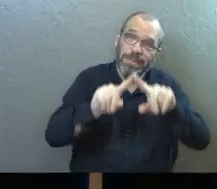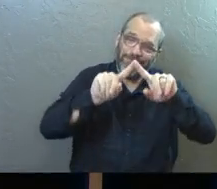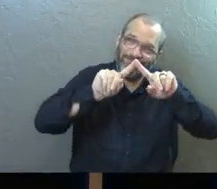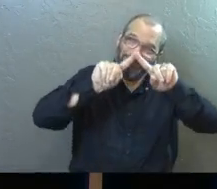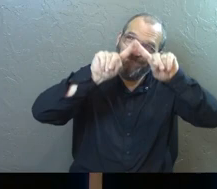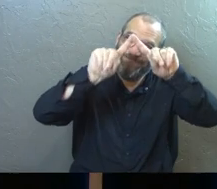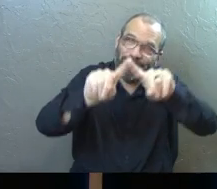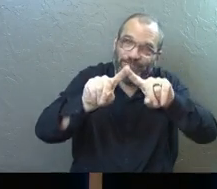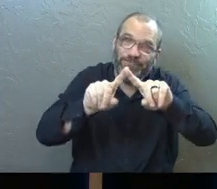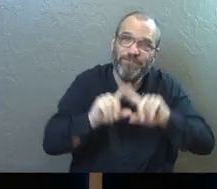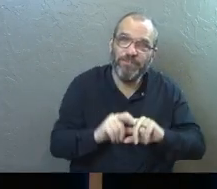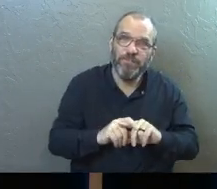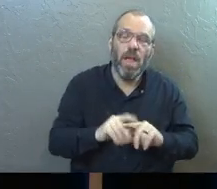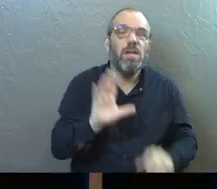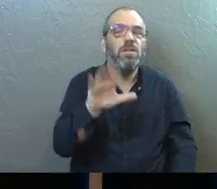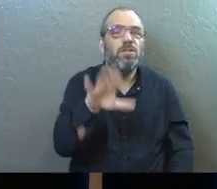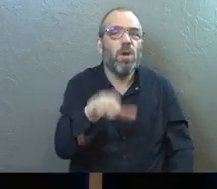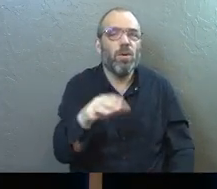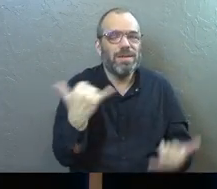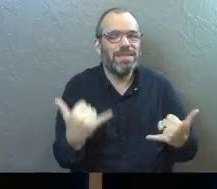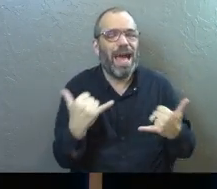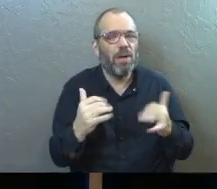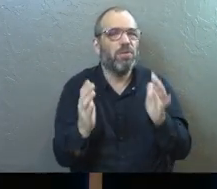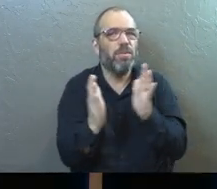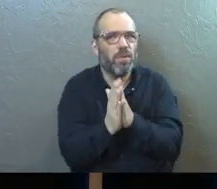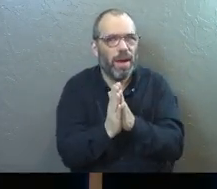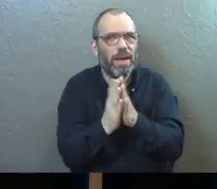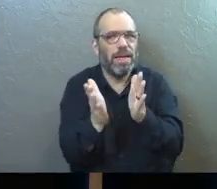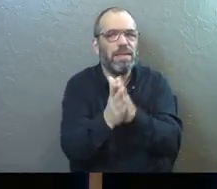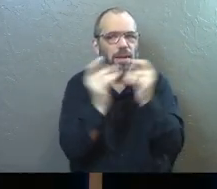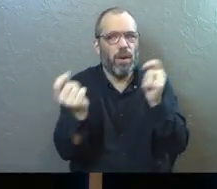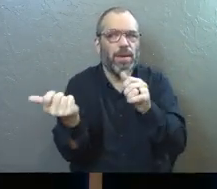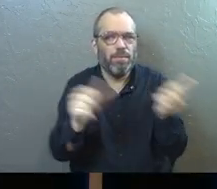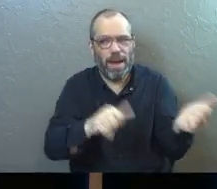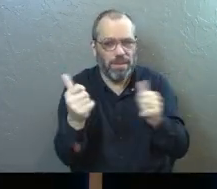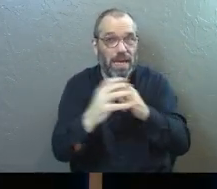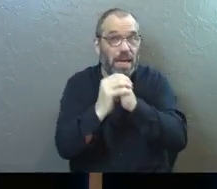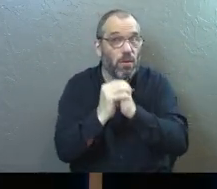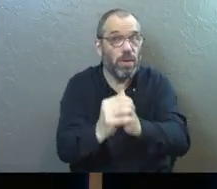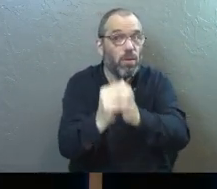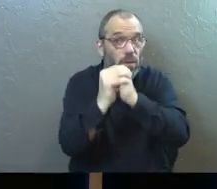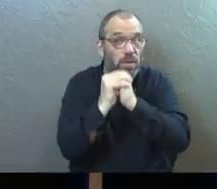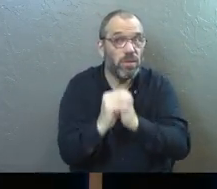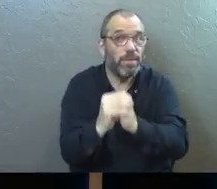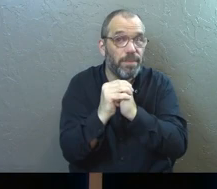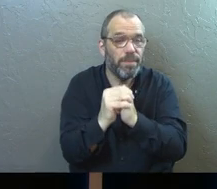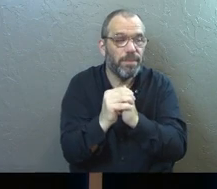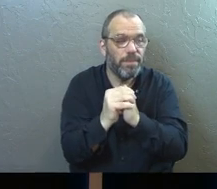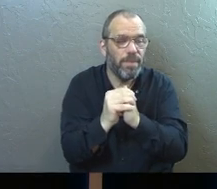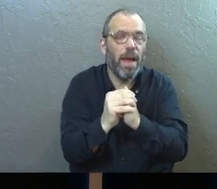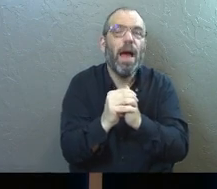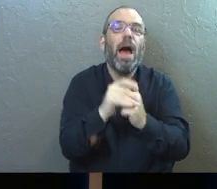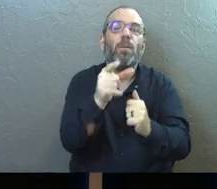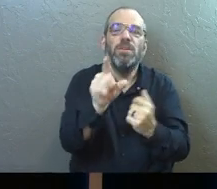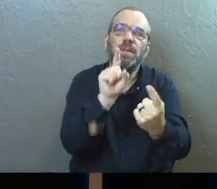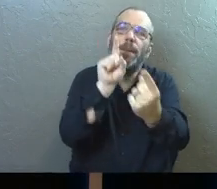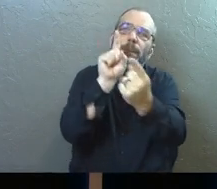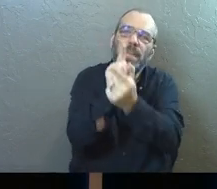into that. And so I encourage you in this time, as we pray, as we celebrate baptisms, as we worship, meet with